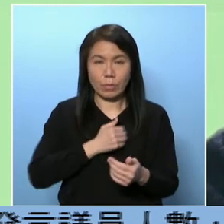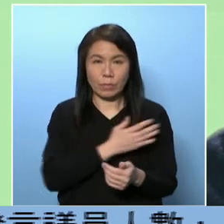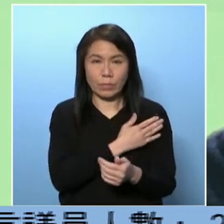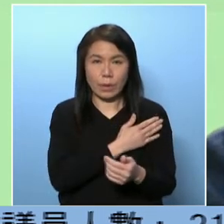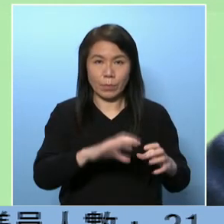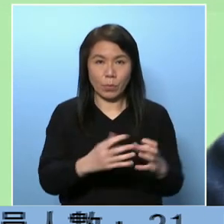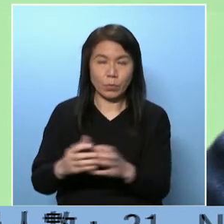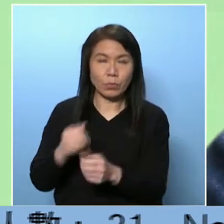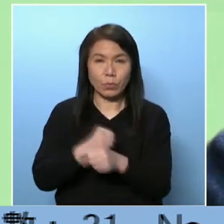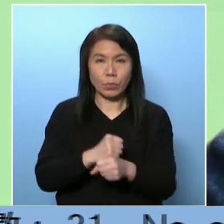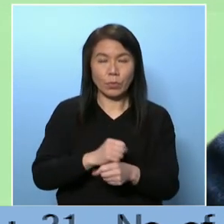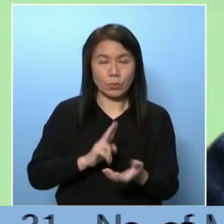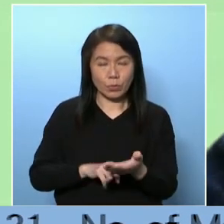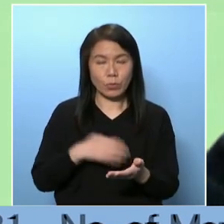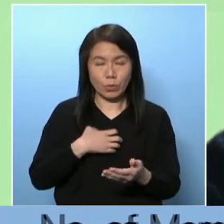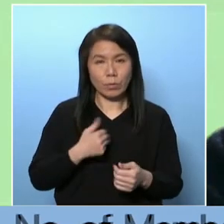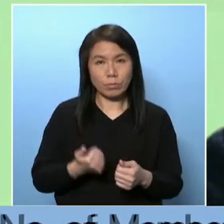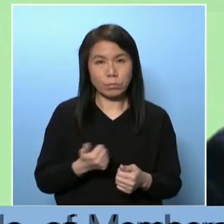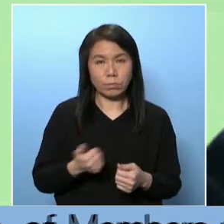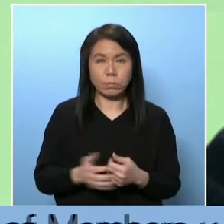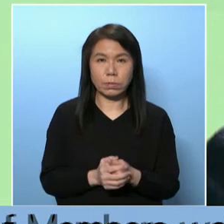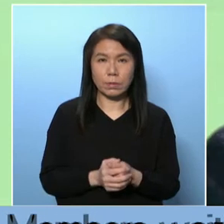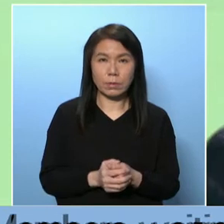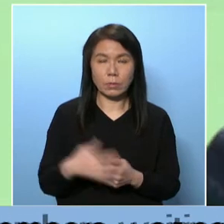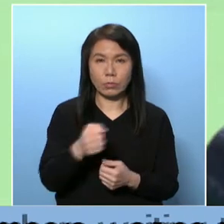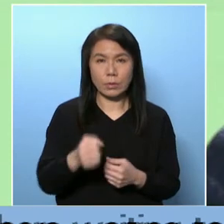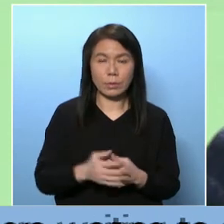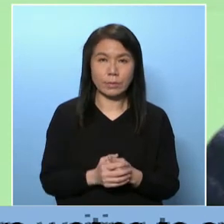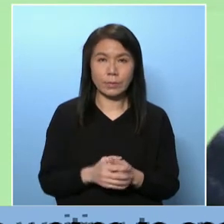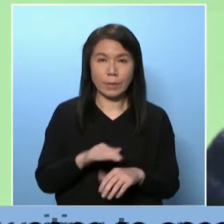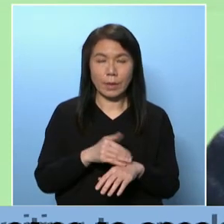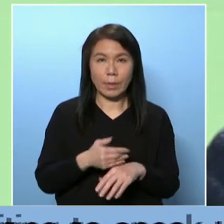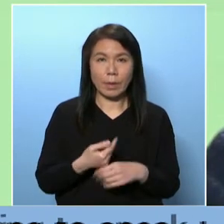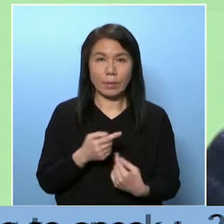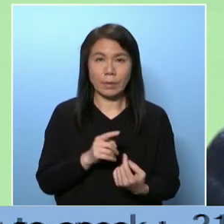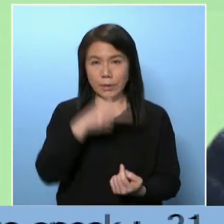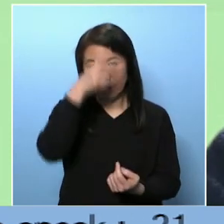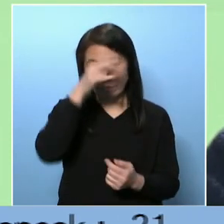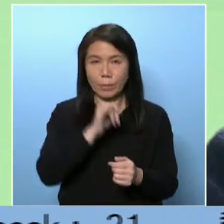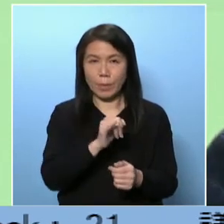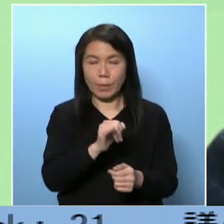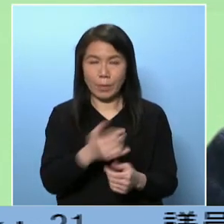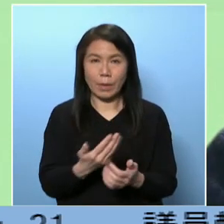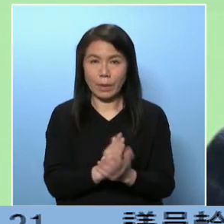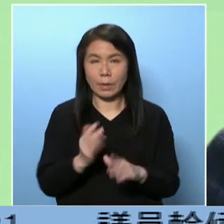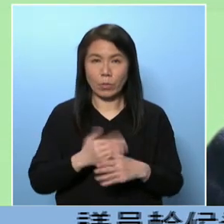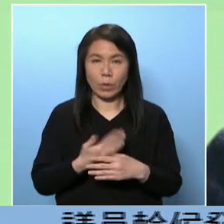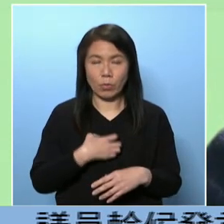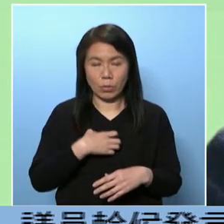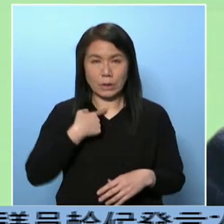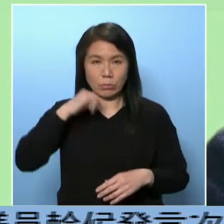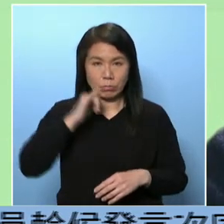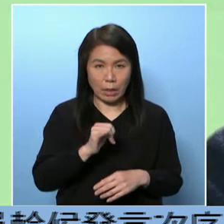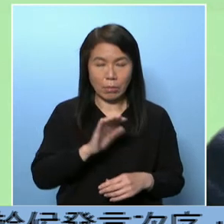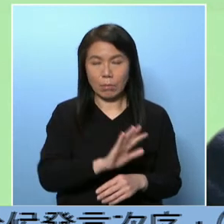can be coordinated by the various district officers, that would also be more effective. Well, I criticize